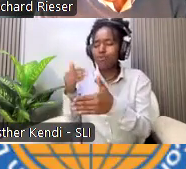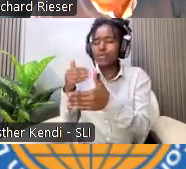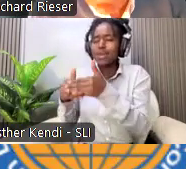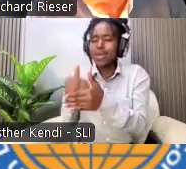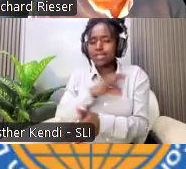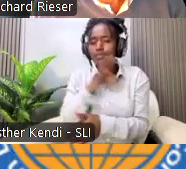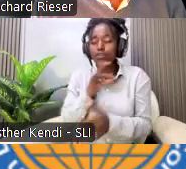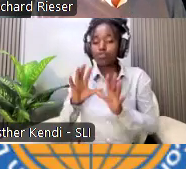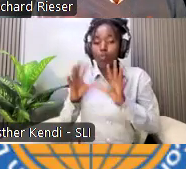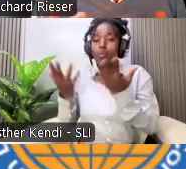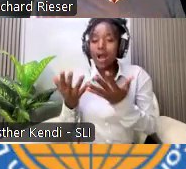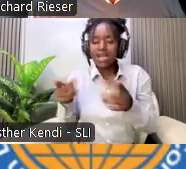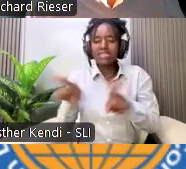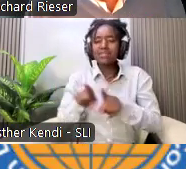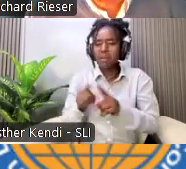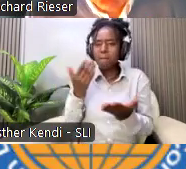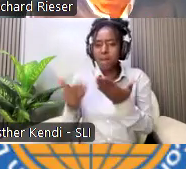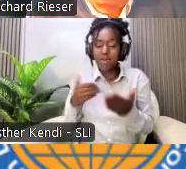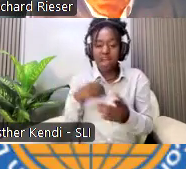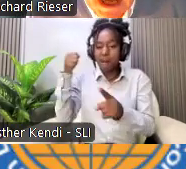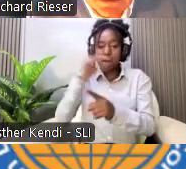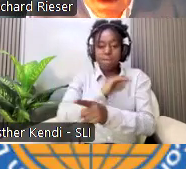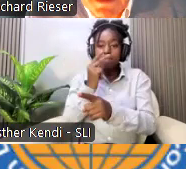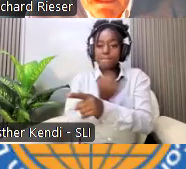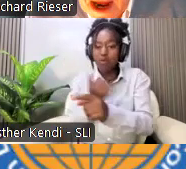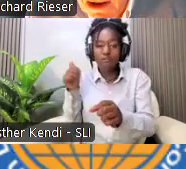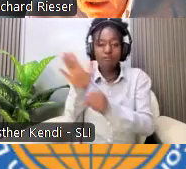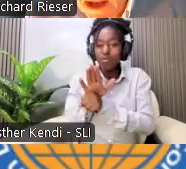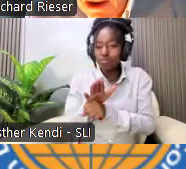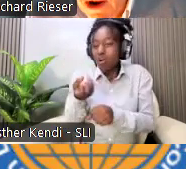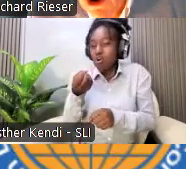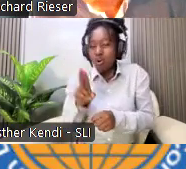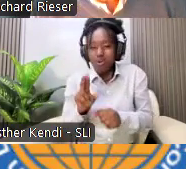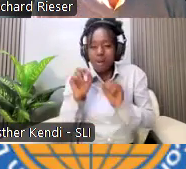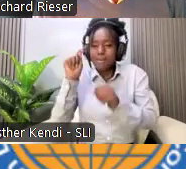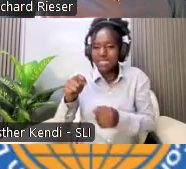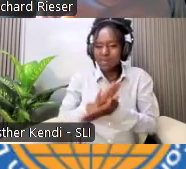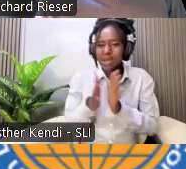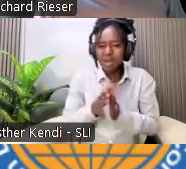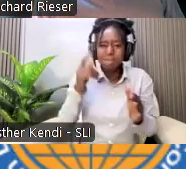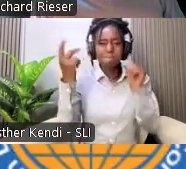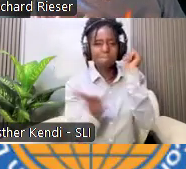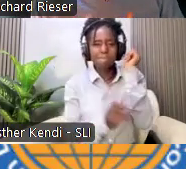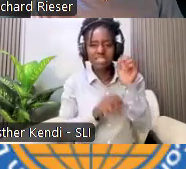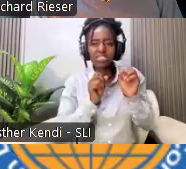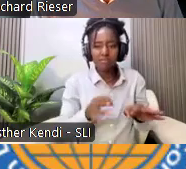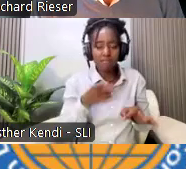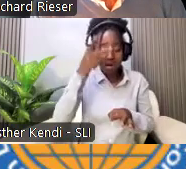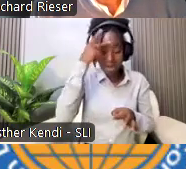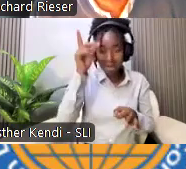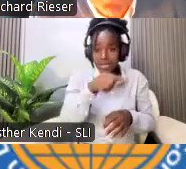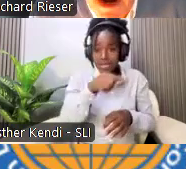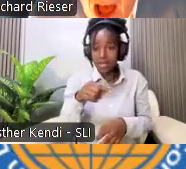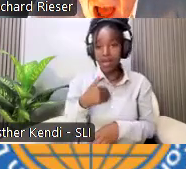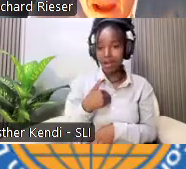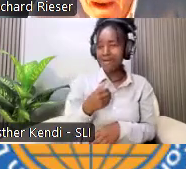or all-powerful beings, that this may be punishment as a result of something the parents have done wrong. All of this is there and